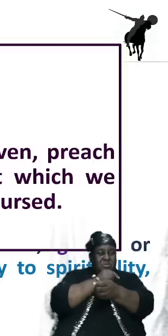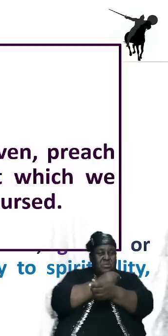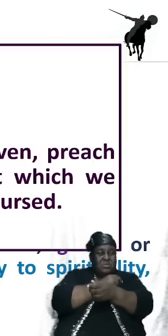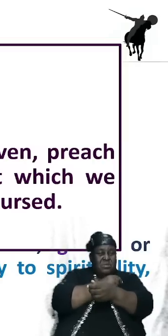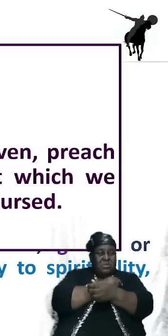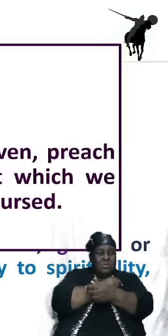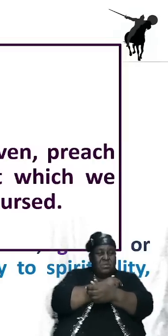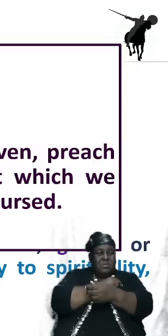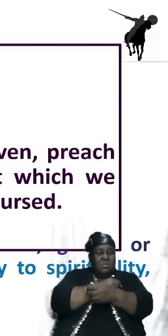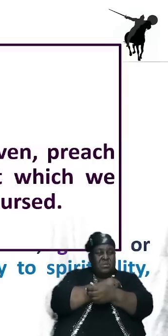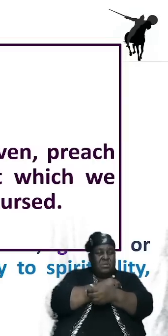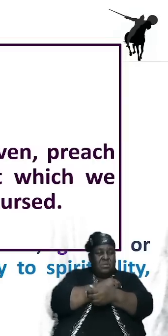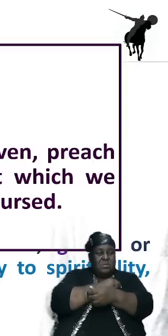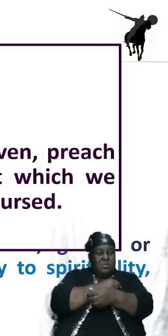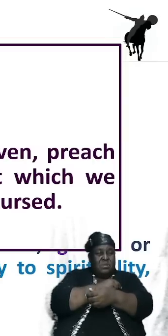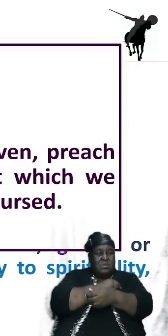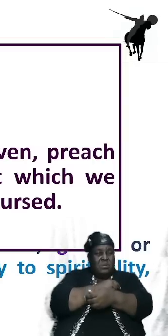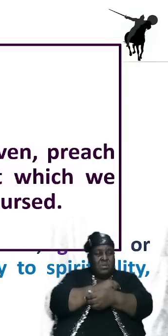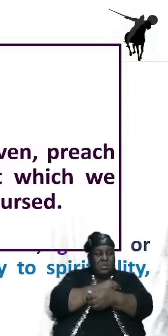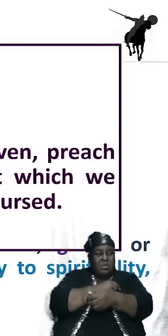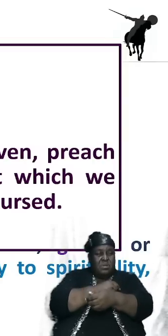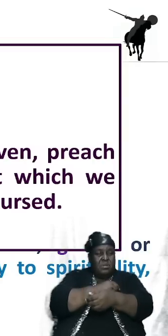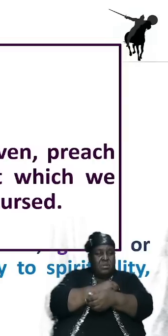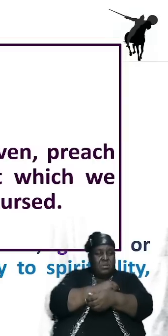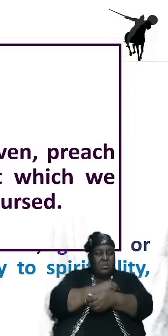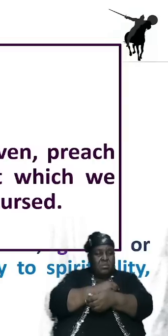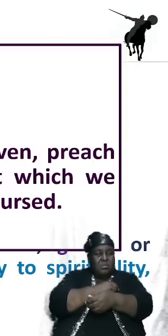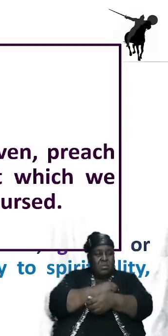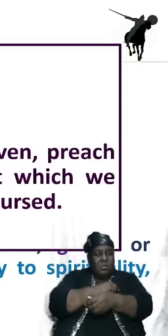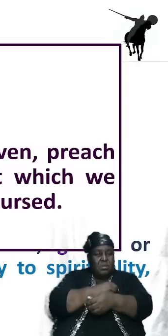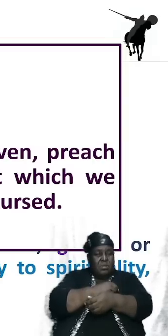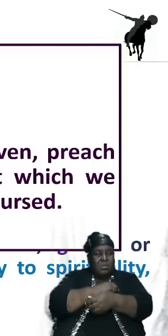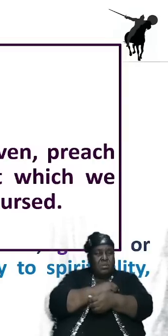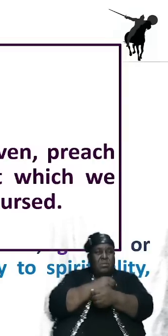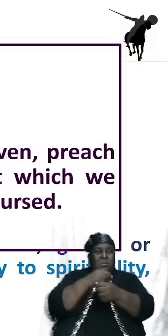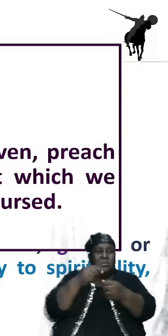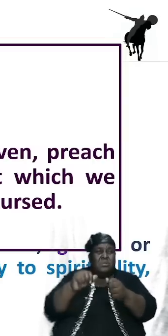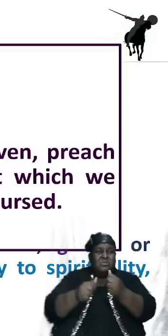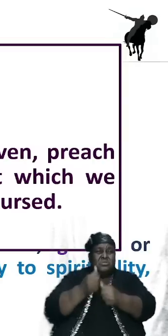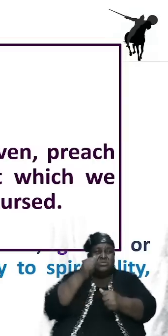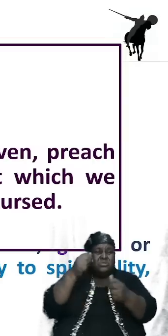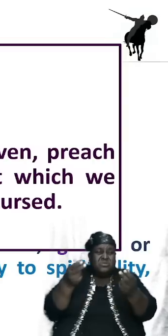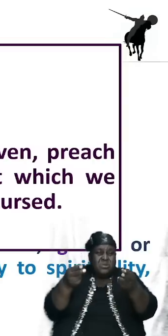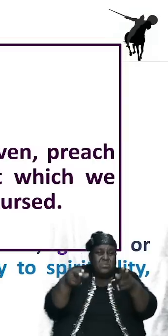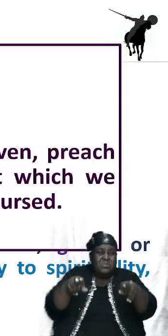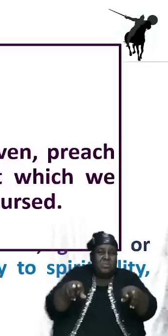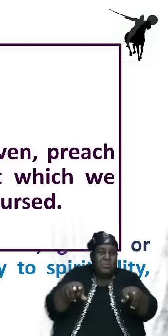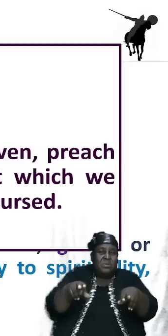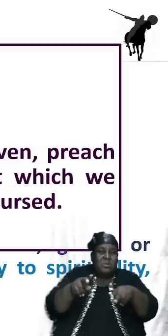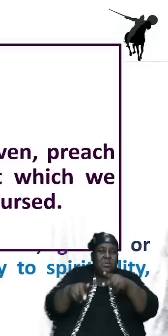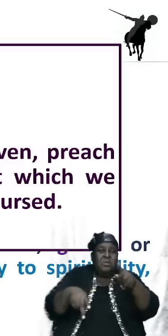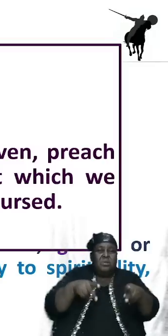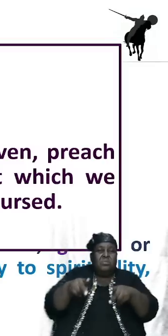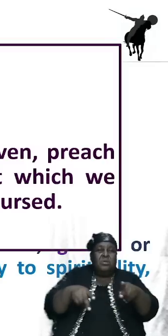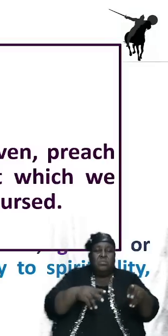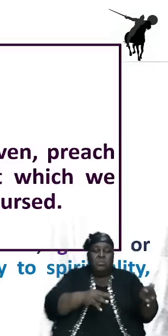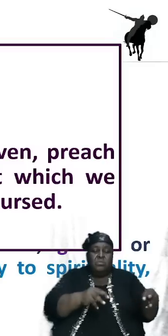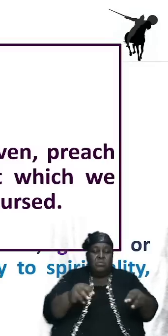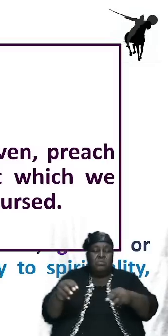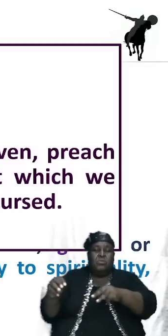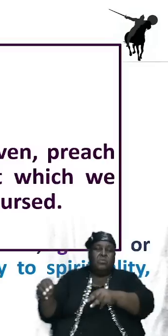They were trying to lay another foundation. And can I tell you, in this season, that is what is happening. People have been